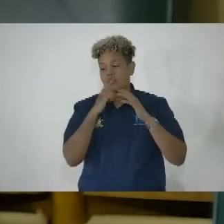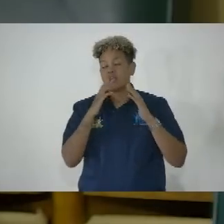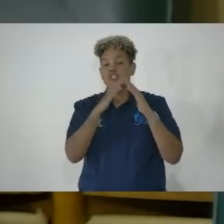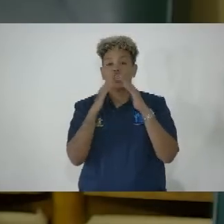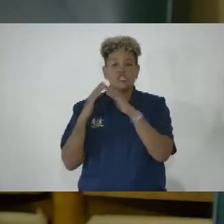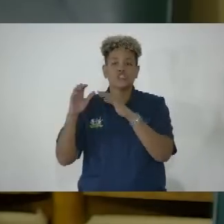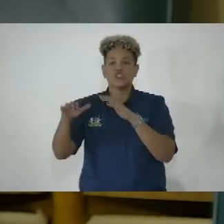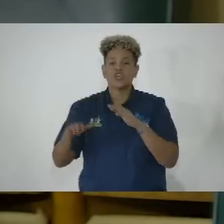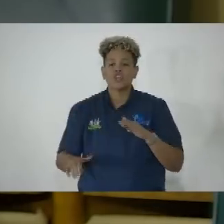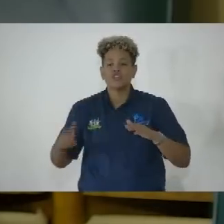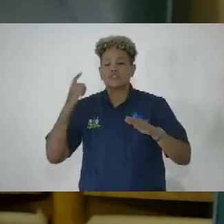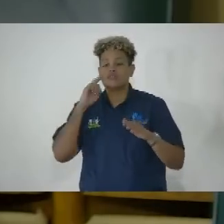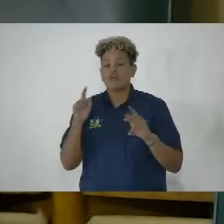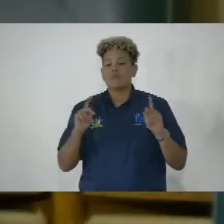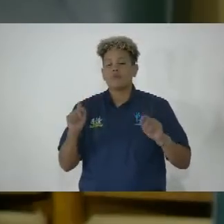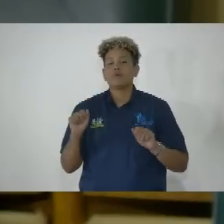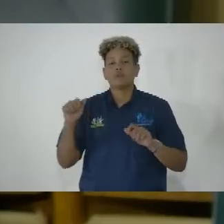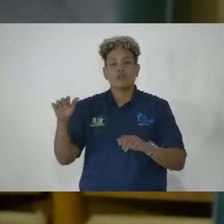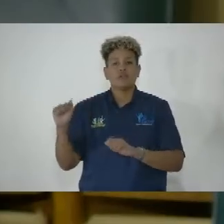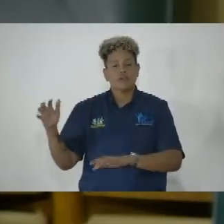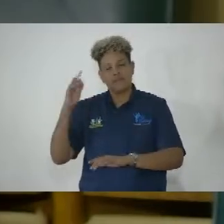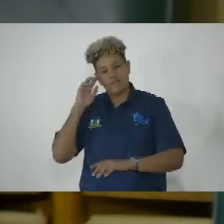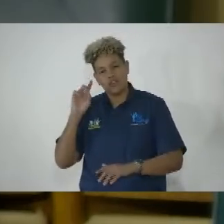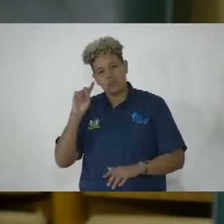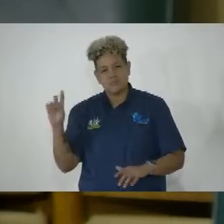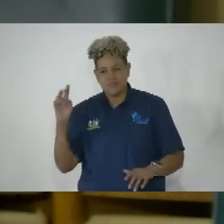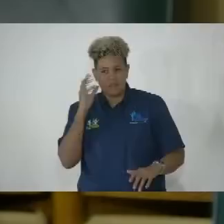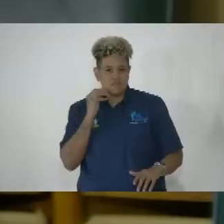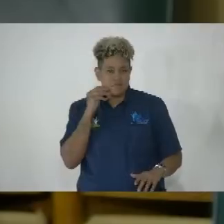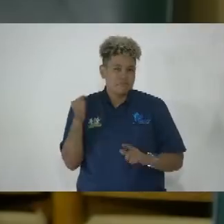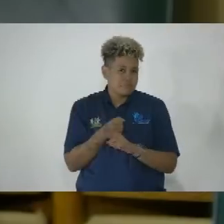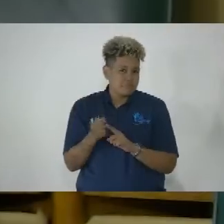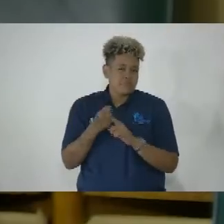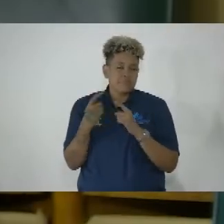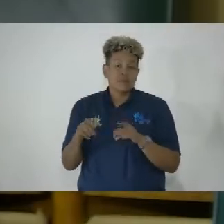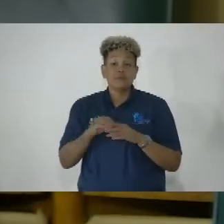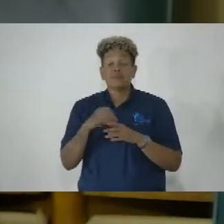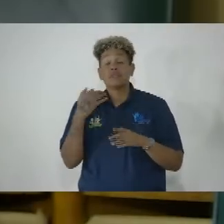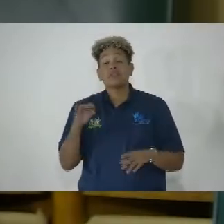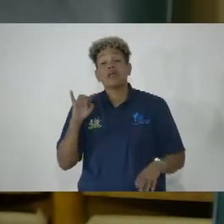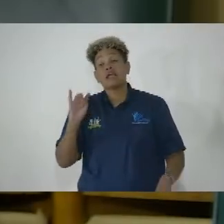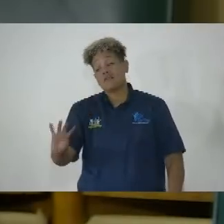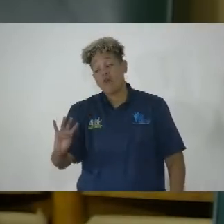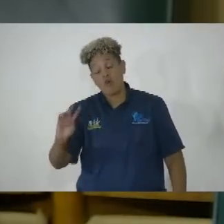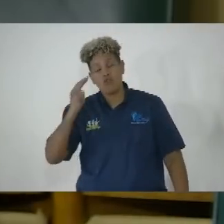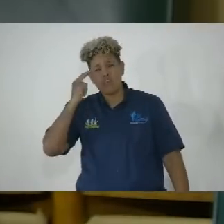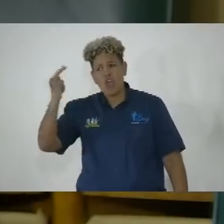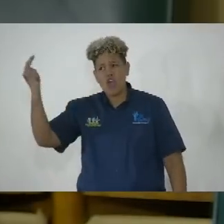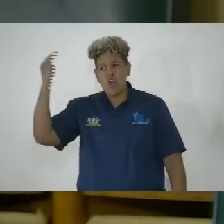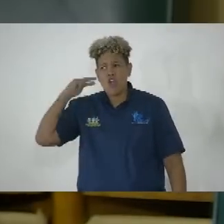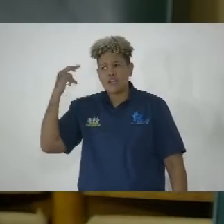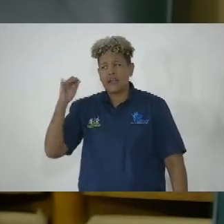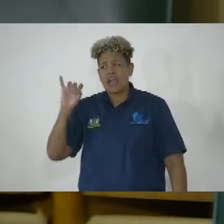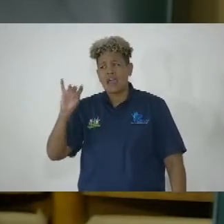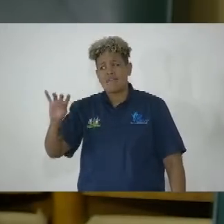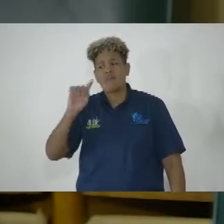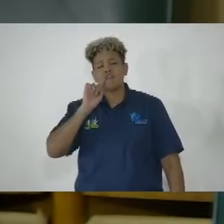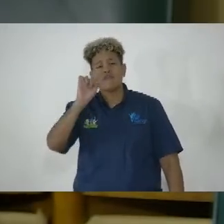shelters. You might recall, Mr. President, that it was in 1984 that the